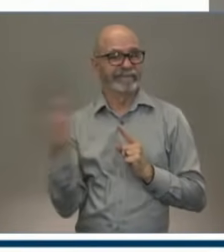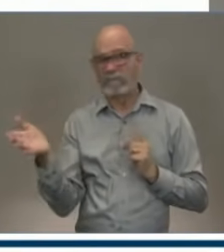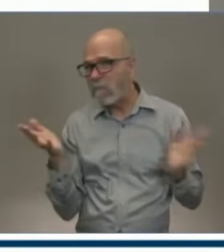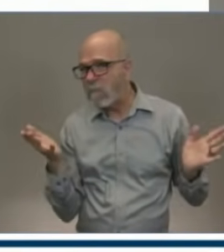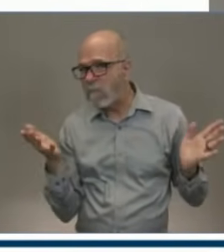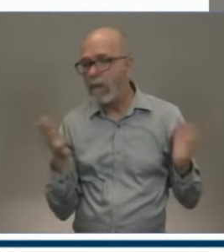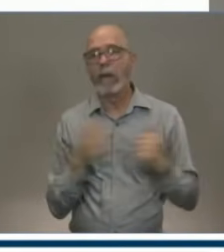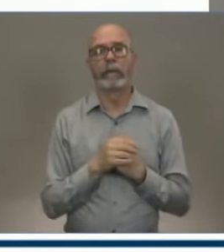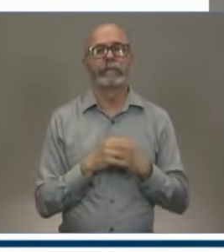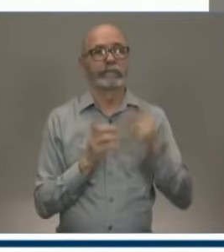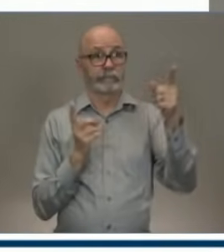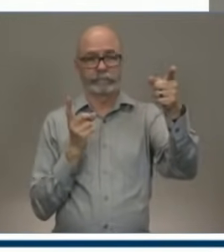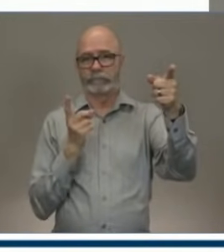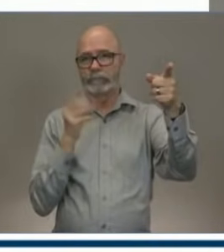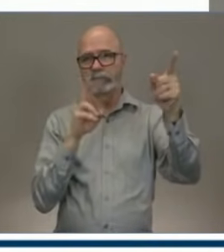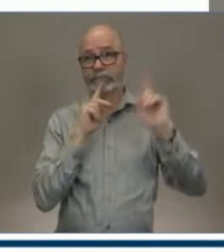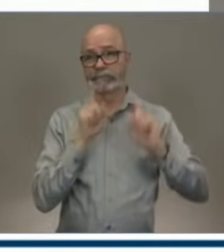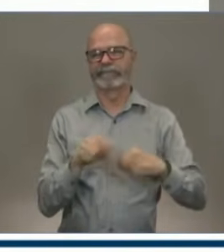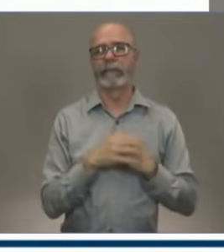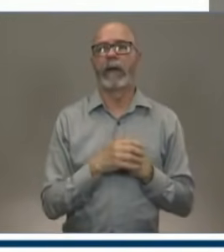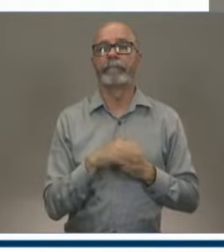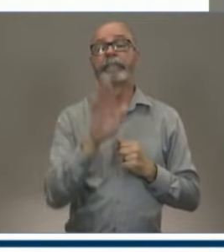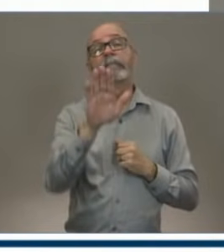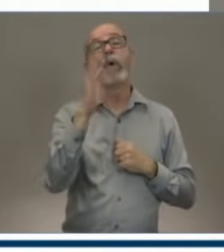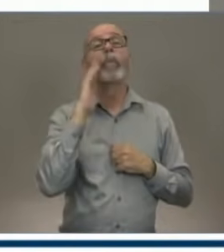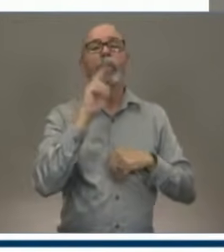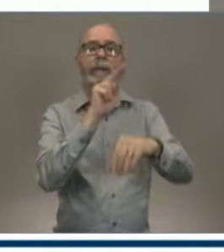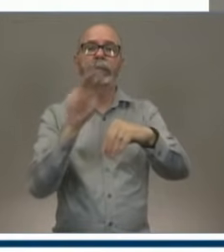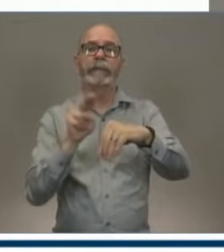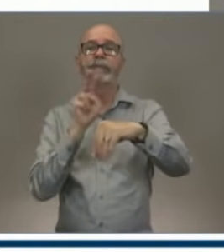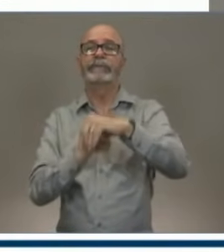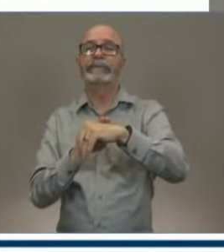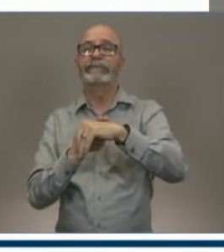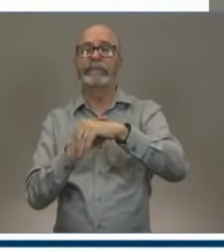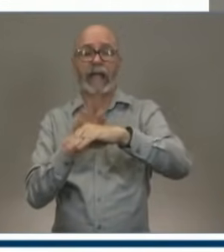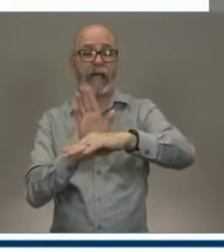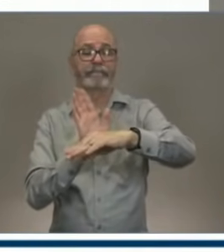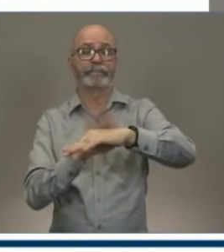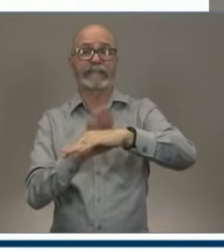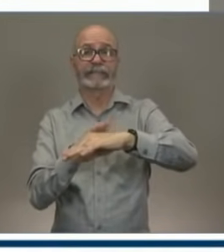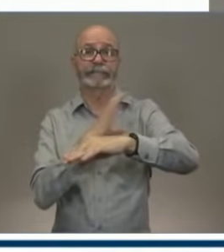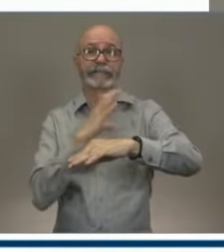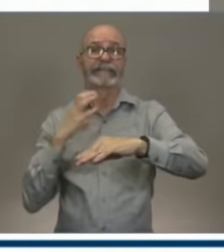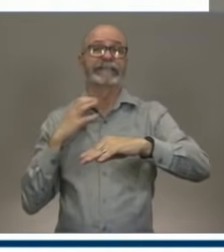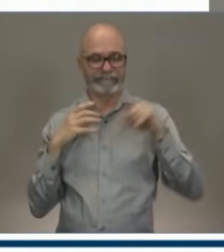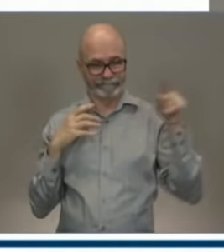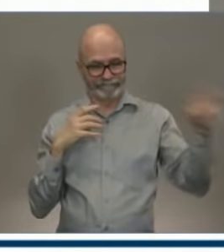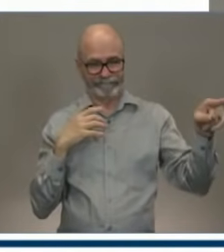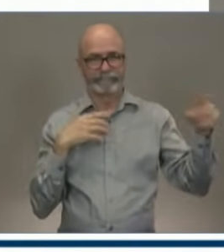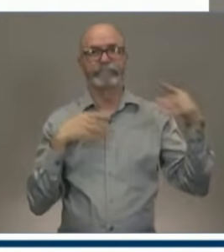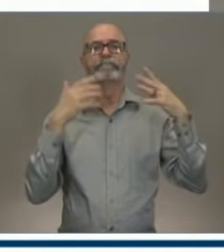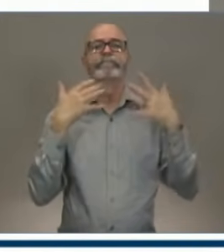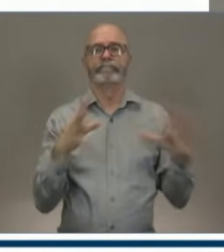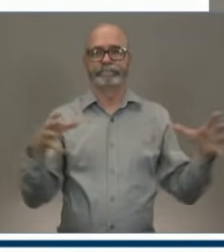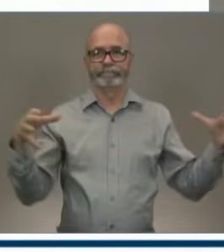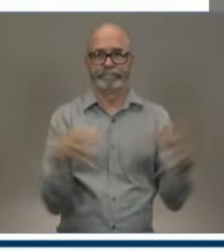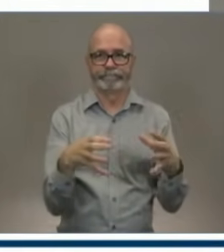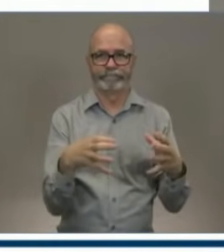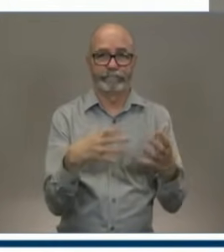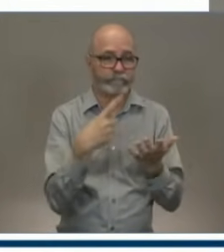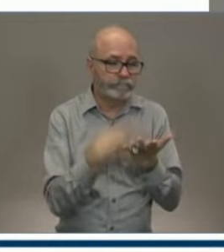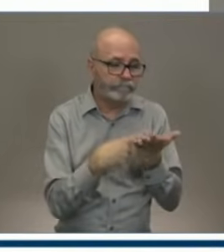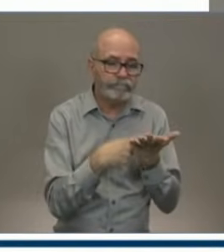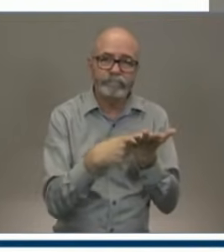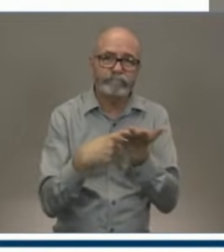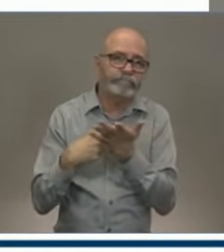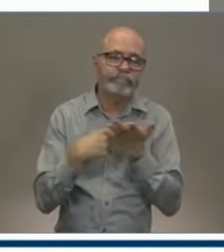at the language in the National Advisory Committee on Immunization, and I was part of the Council of Chief Medical Officers of Health, we released a